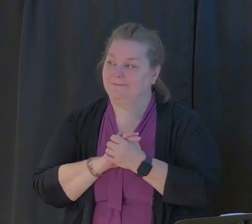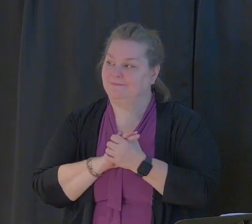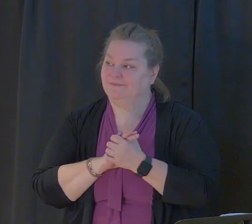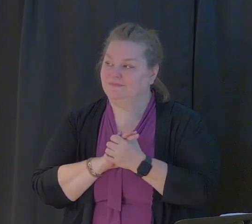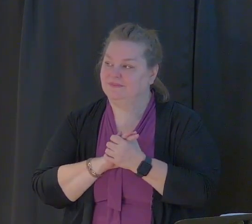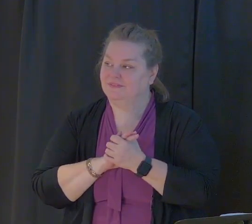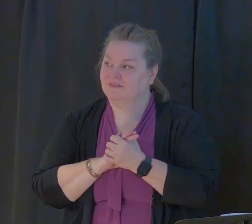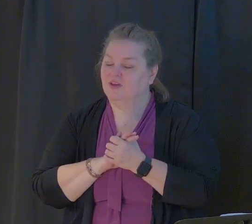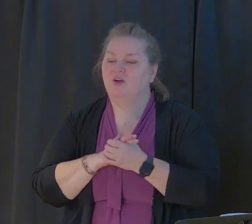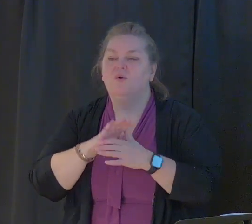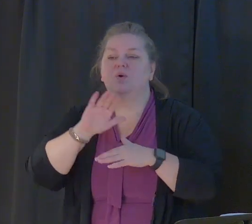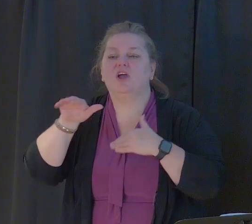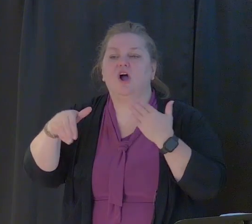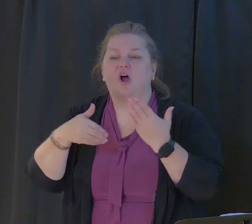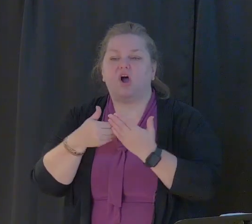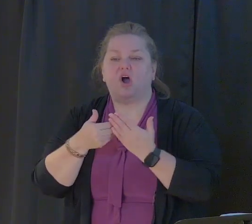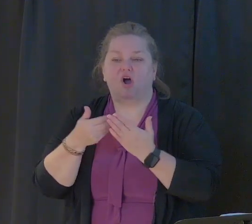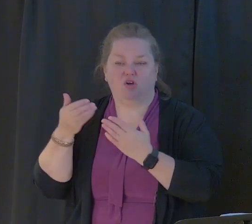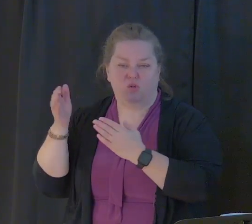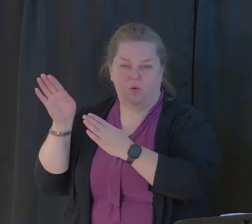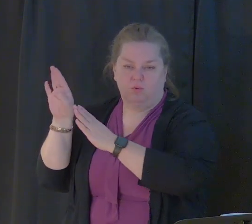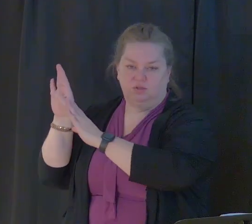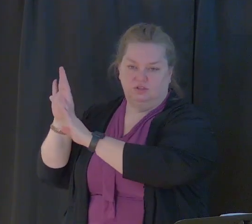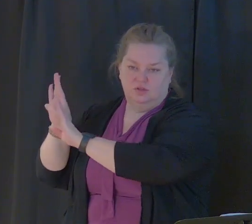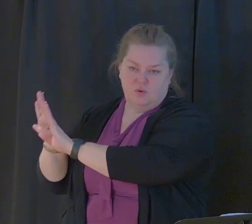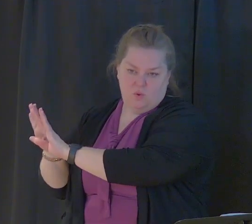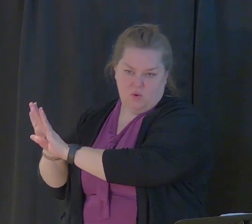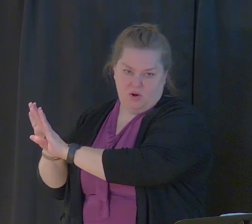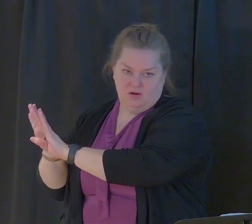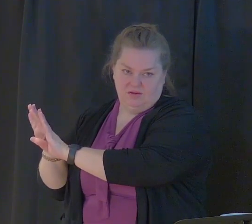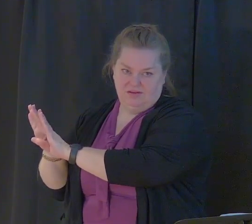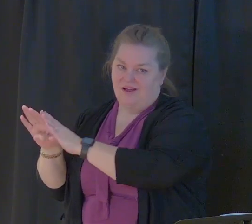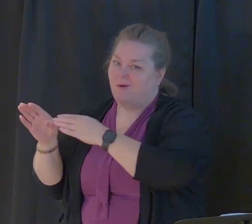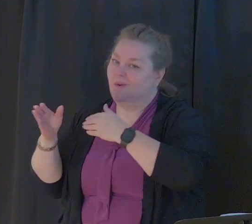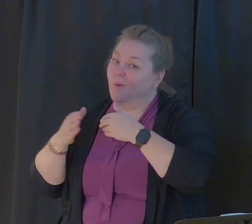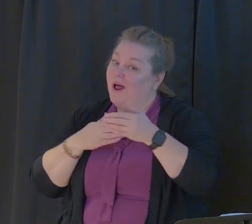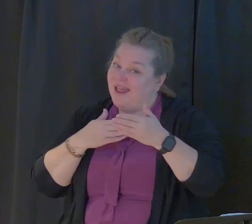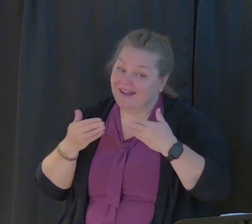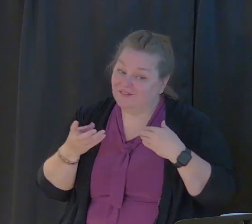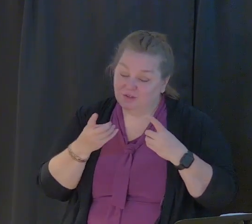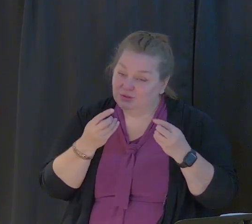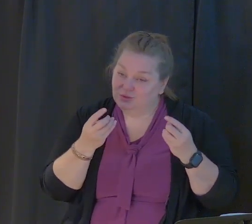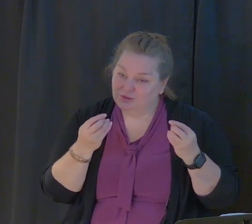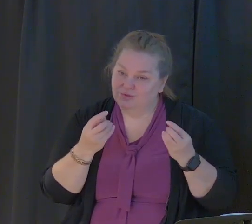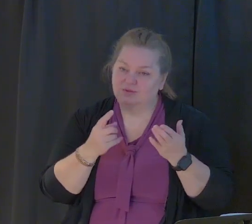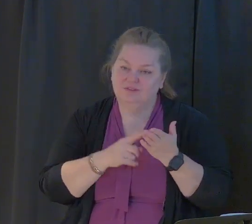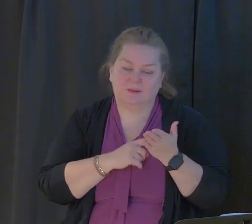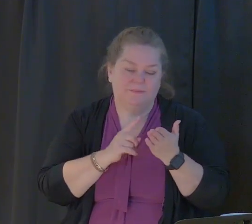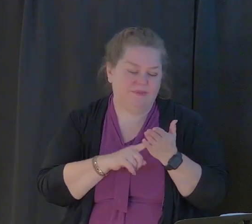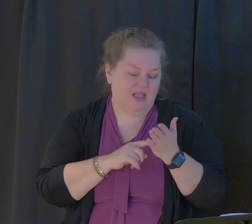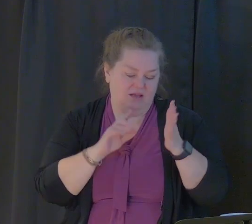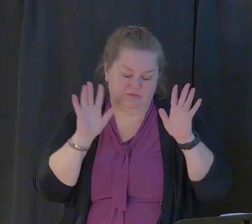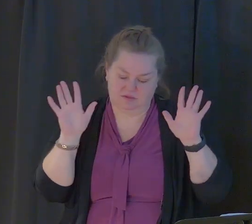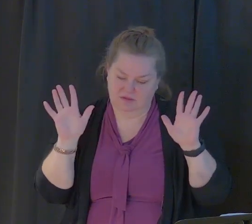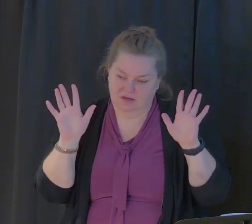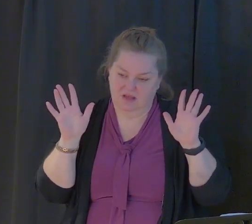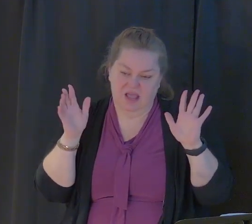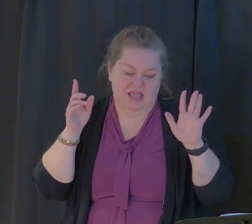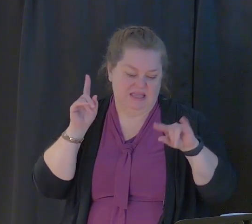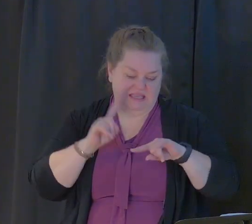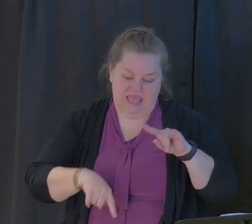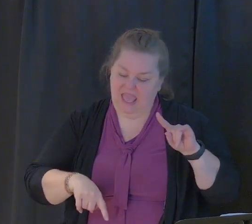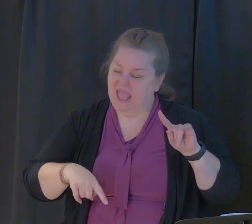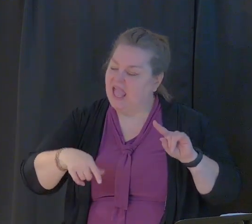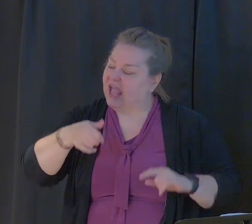we all close the door of whatever closet that we go to, and we say, we can't take